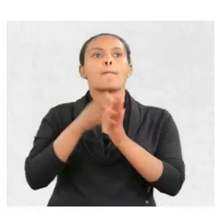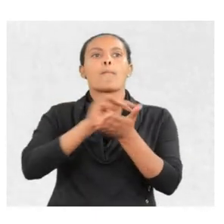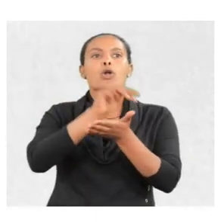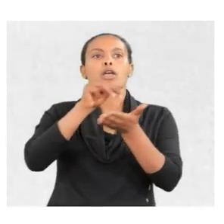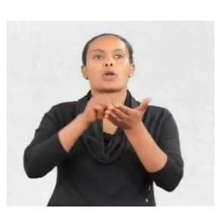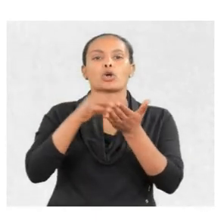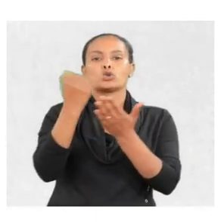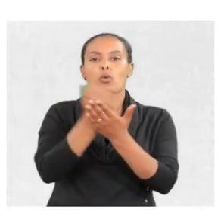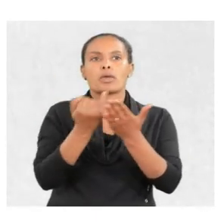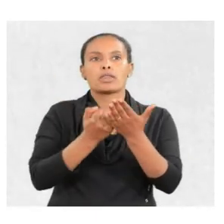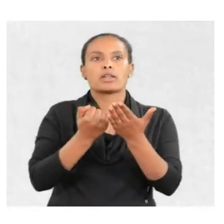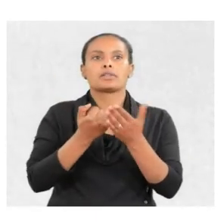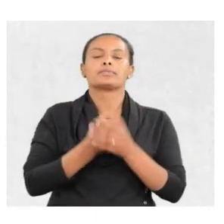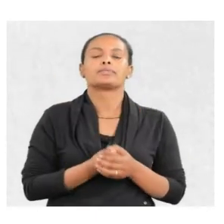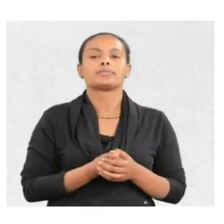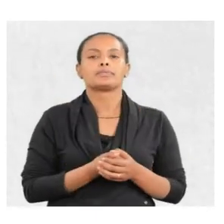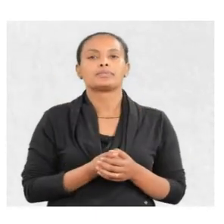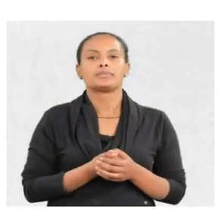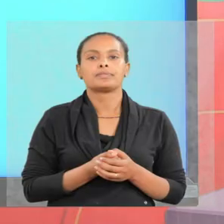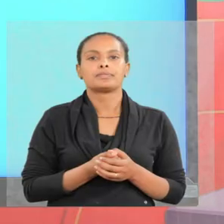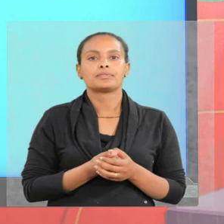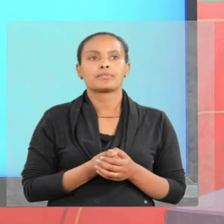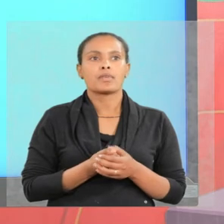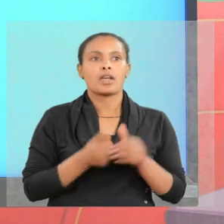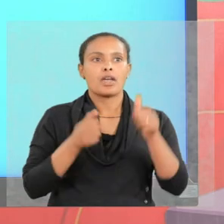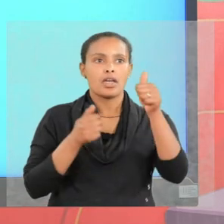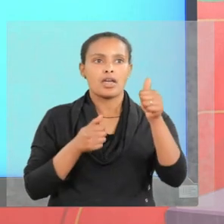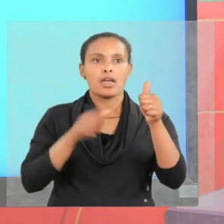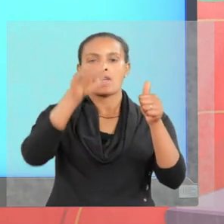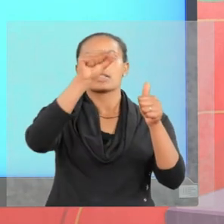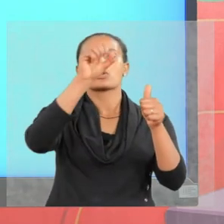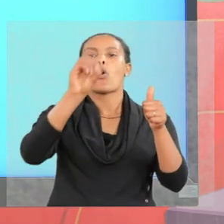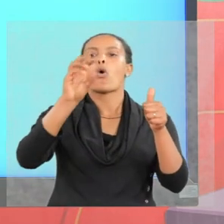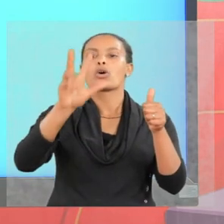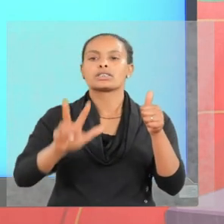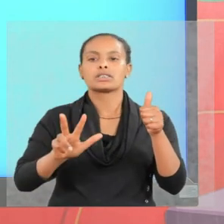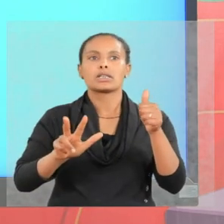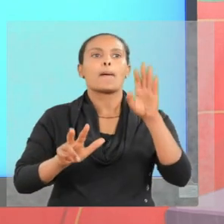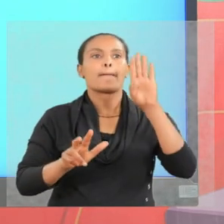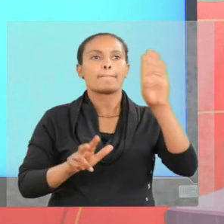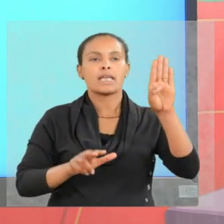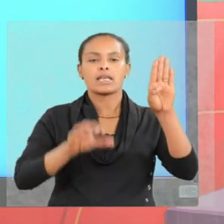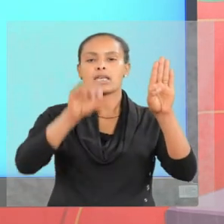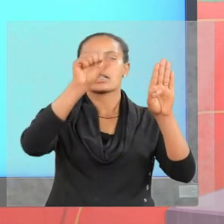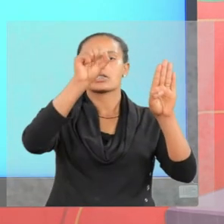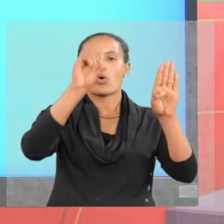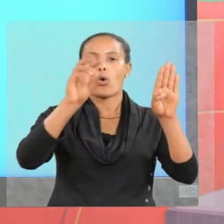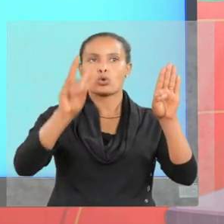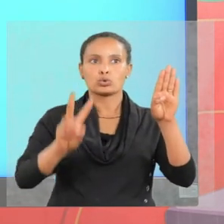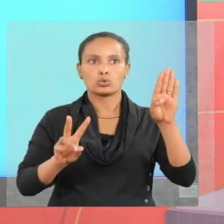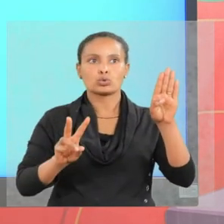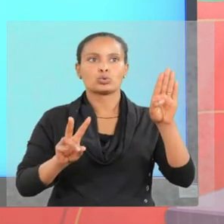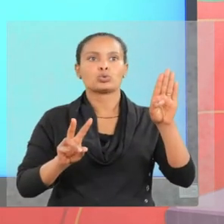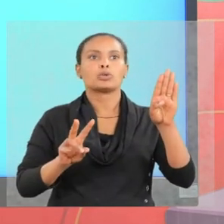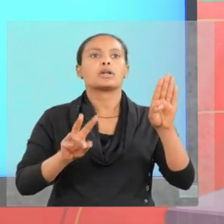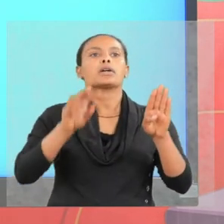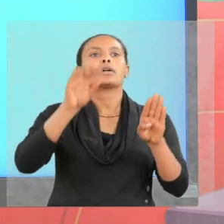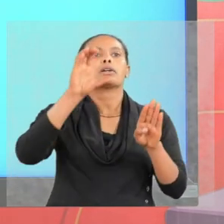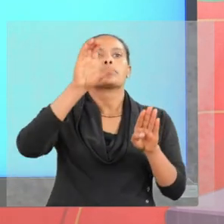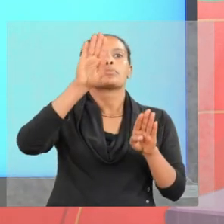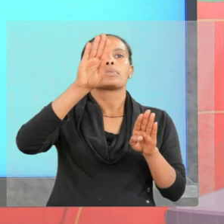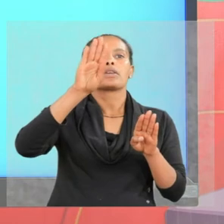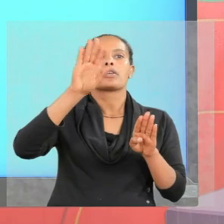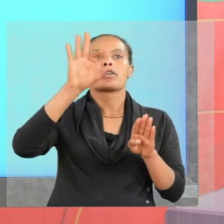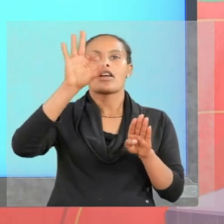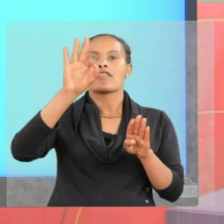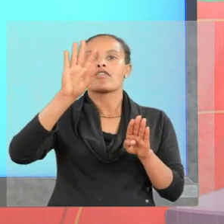molecular geometry. A, SO3, B, sulfur dioxide, C,